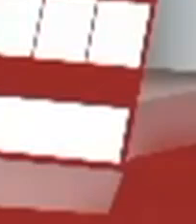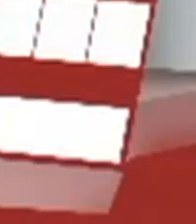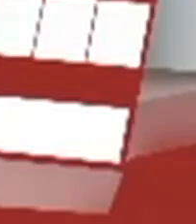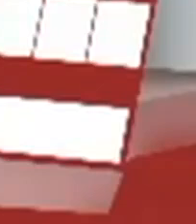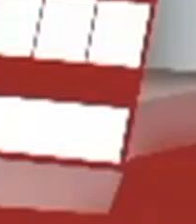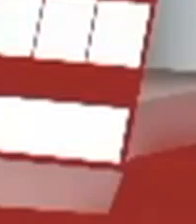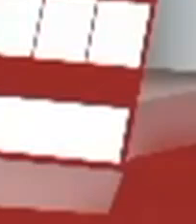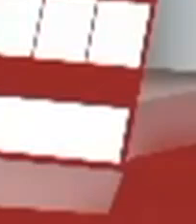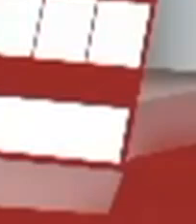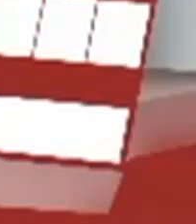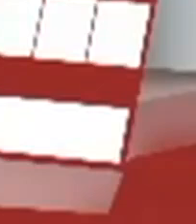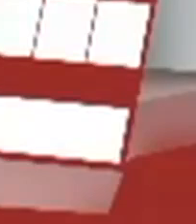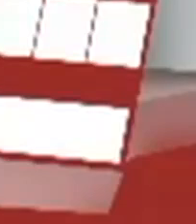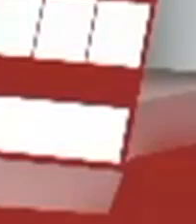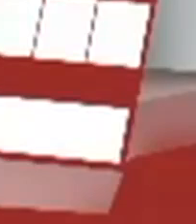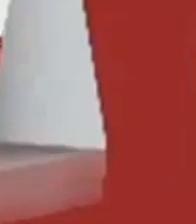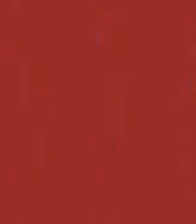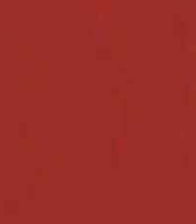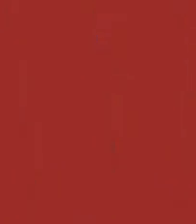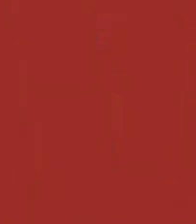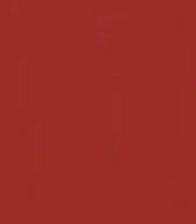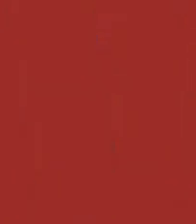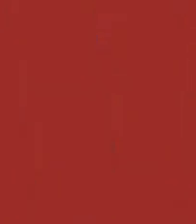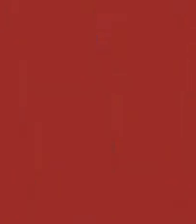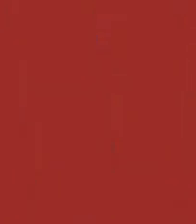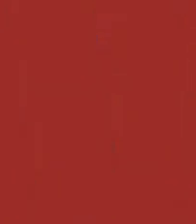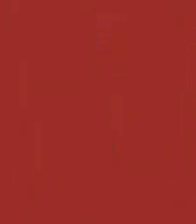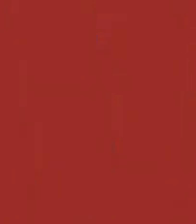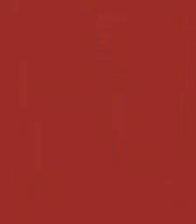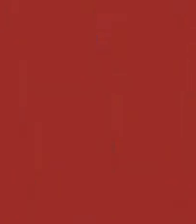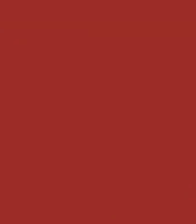0763 000000 to sign up for free. Grow your biashara with one Equity.